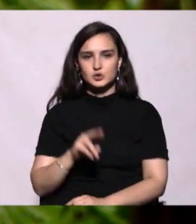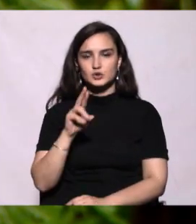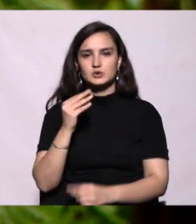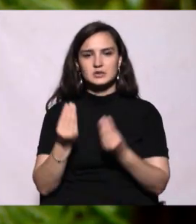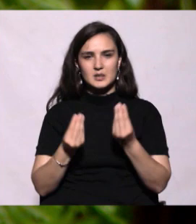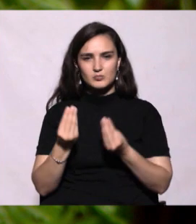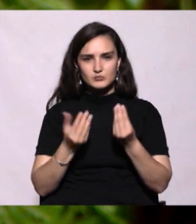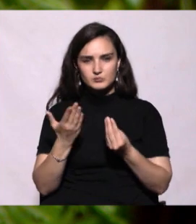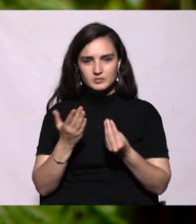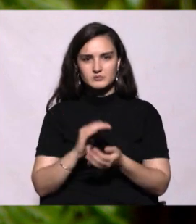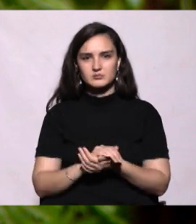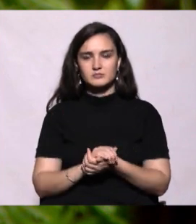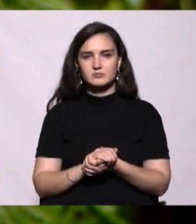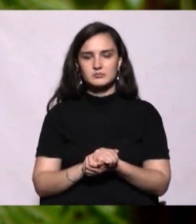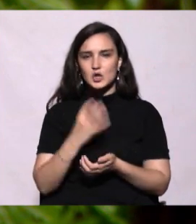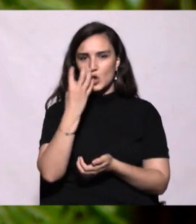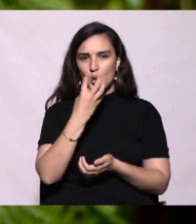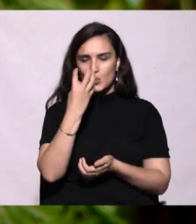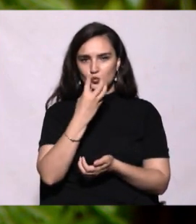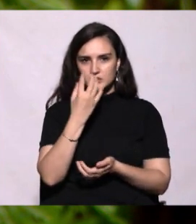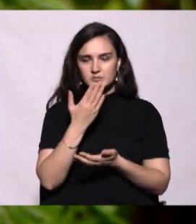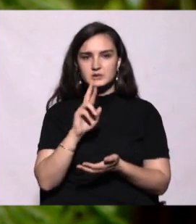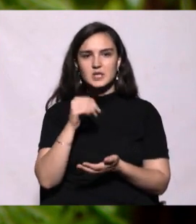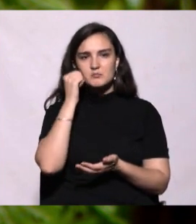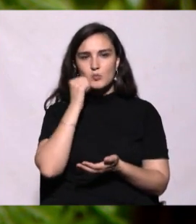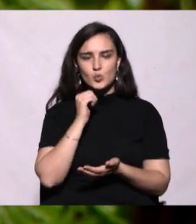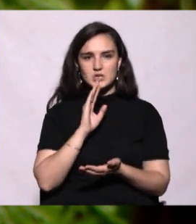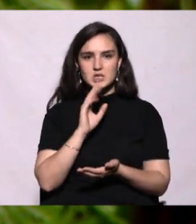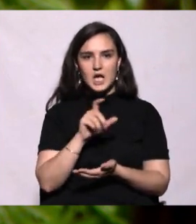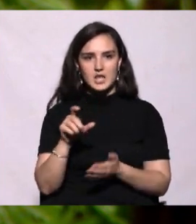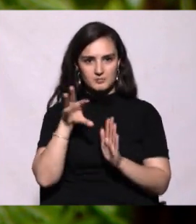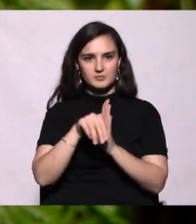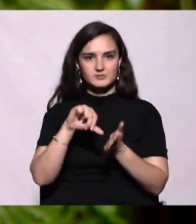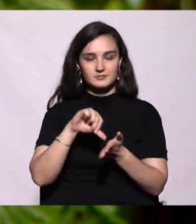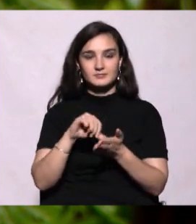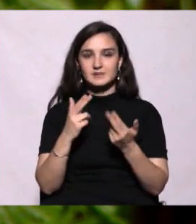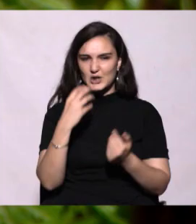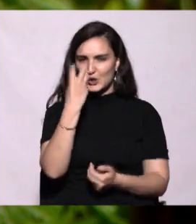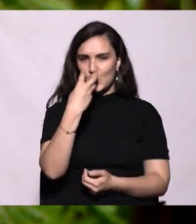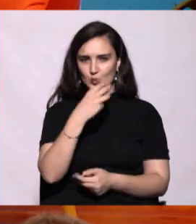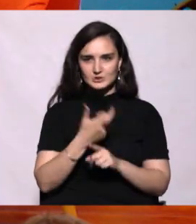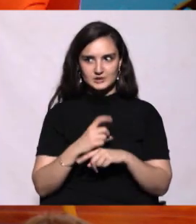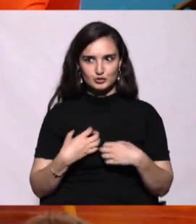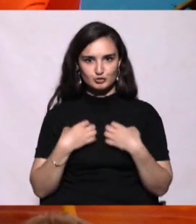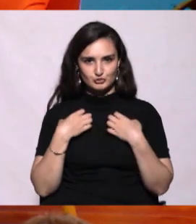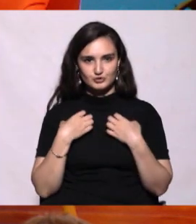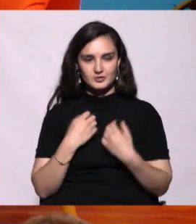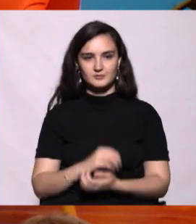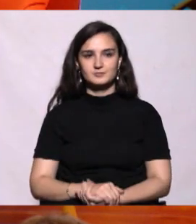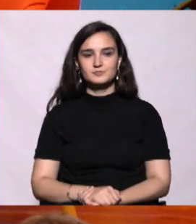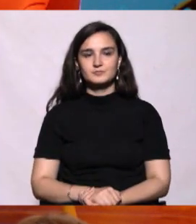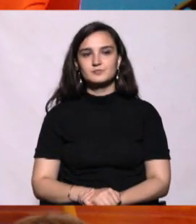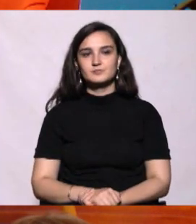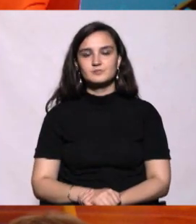Dolls, clowns, old ladies, mostly in the movies. Oh yes, clowns are really terrifying.